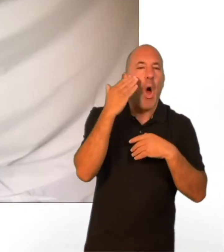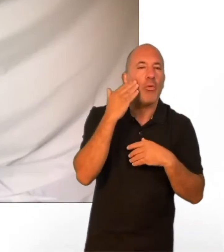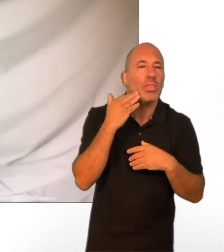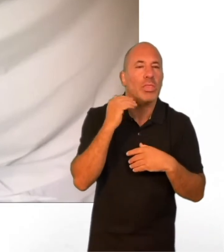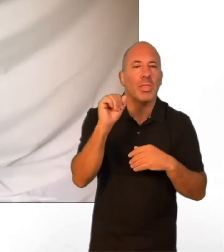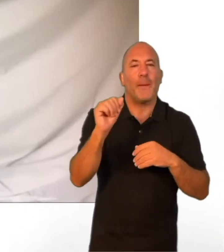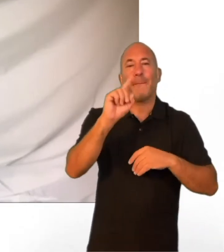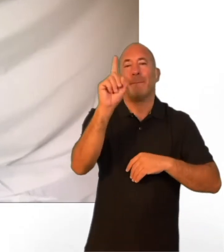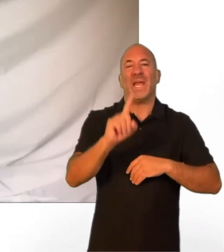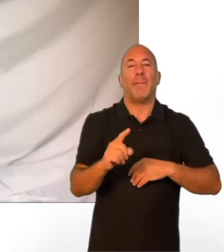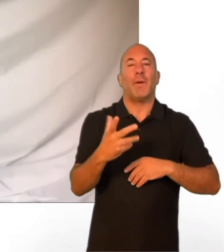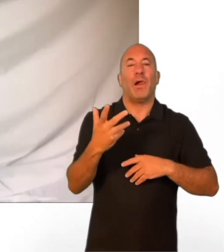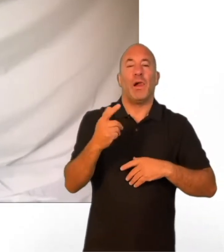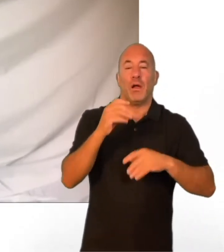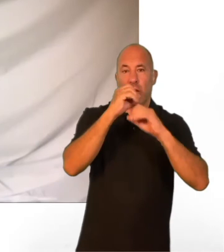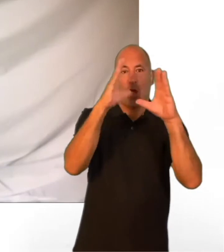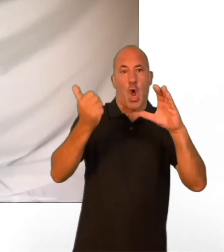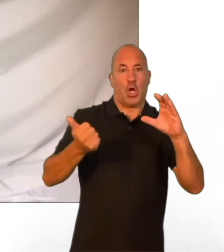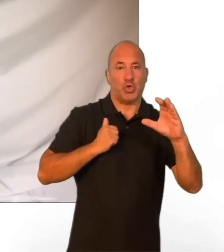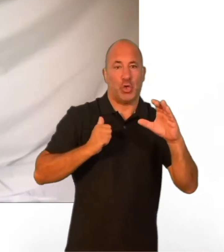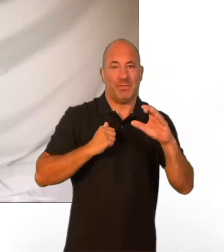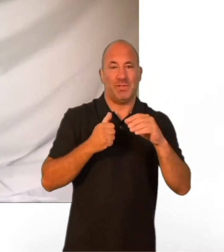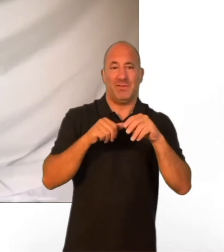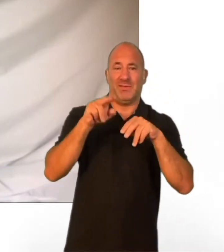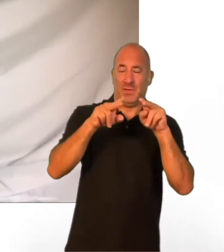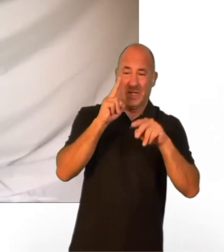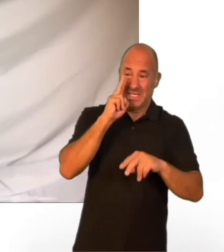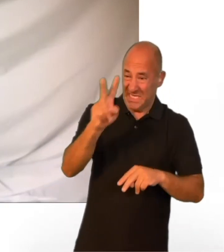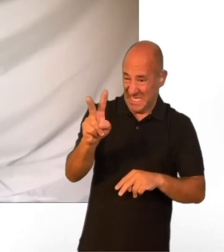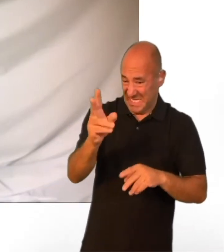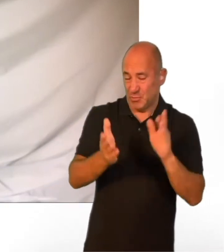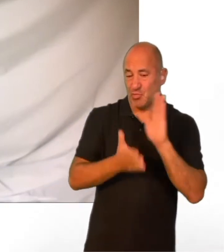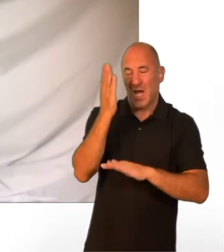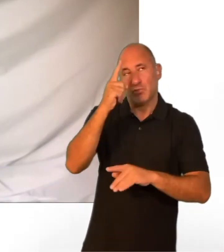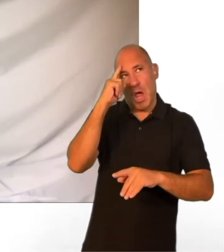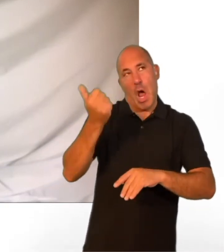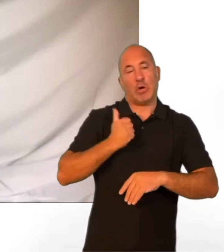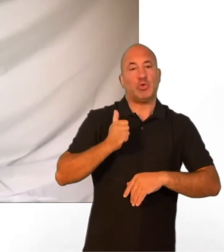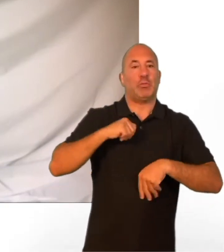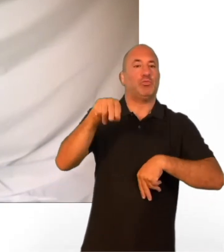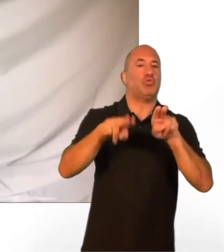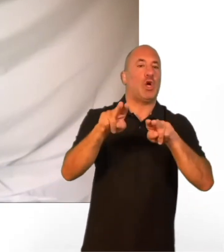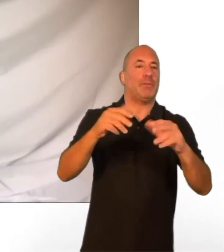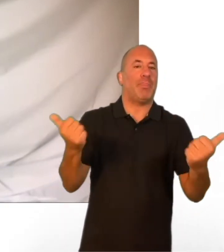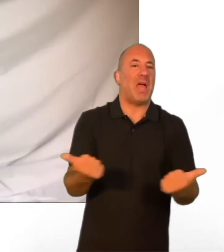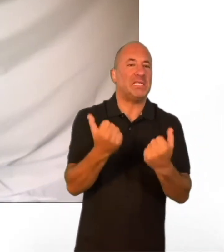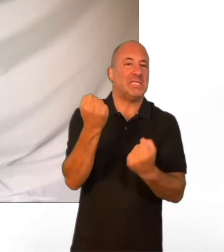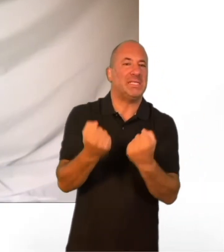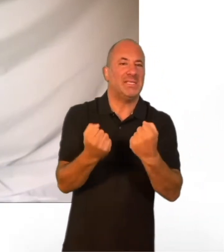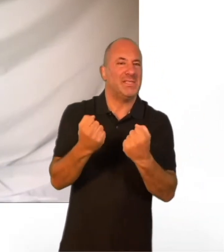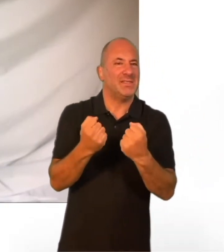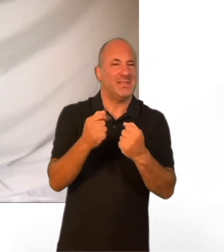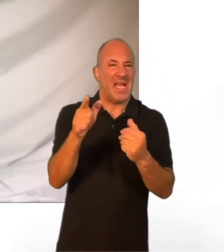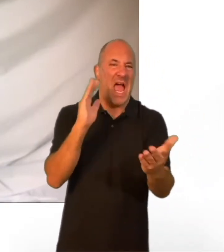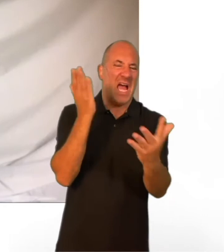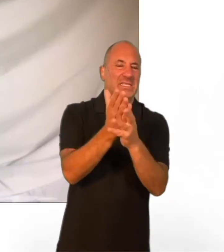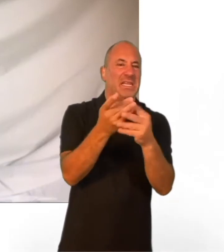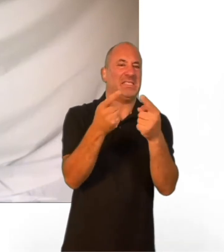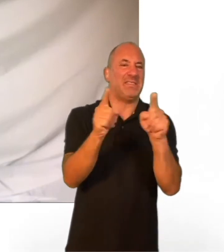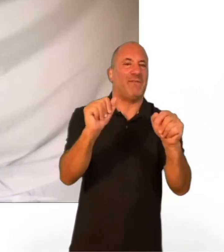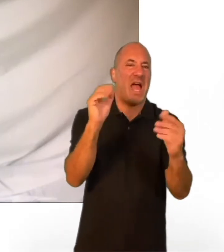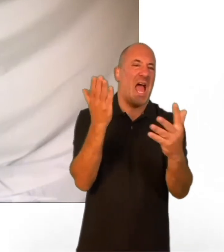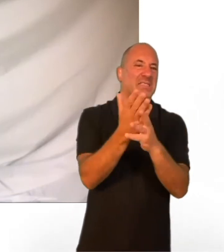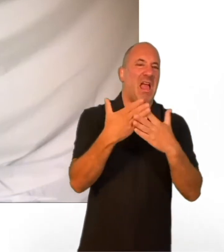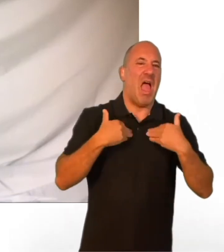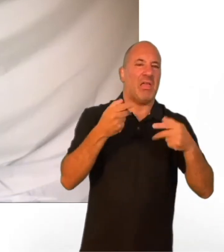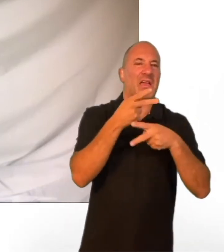and judgments just based off of one look, and that means that their access is entirely different. Their access to healthcare sometimes is non-existent when they're the ones